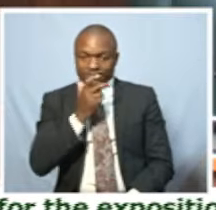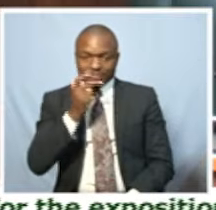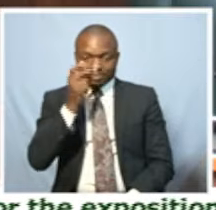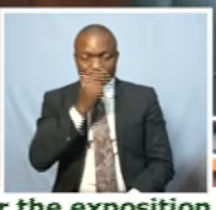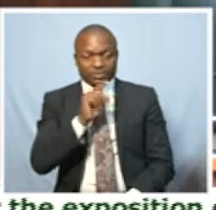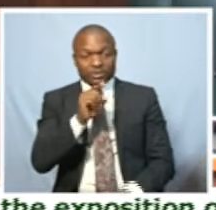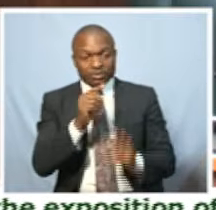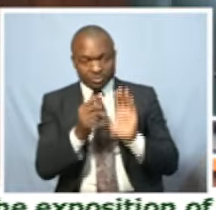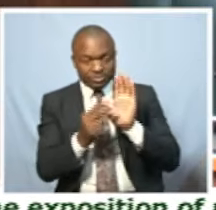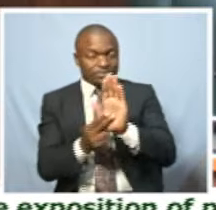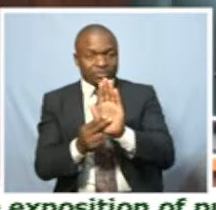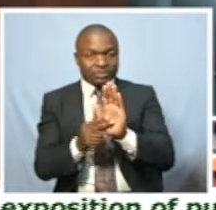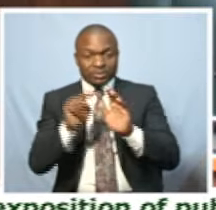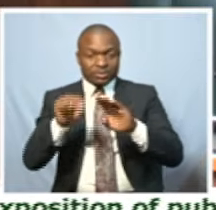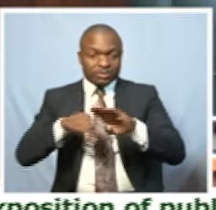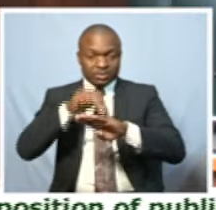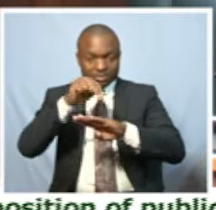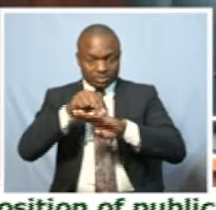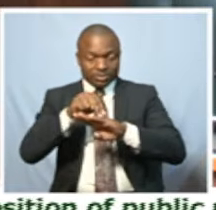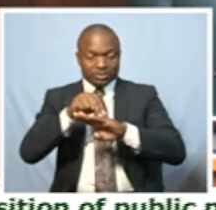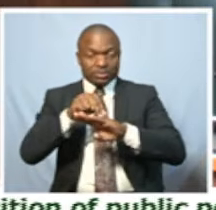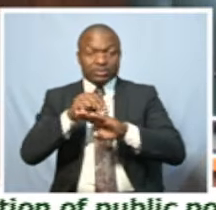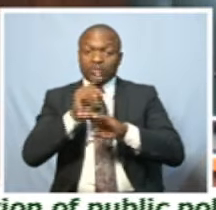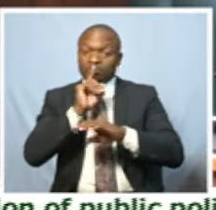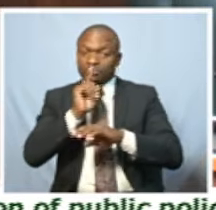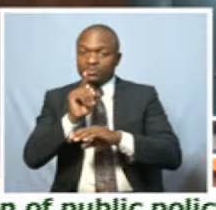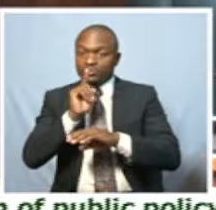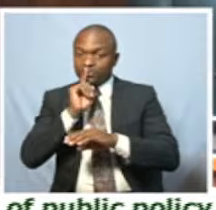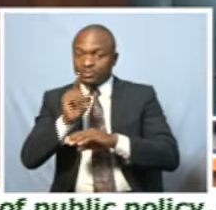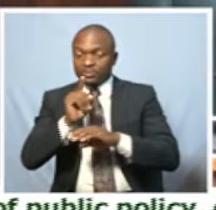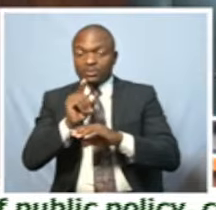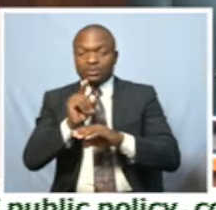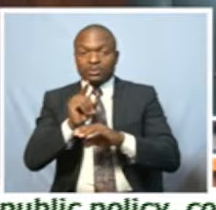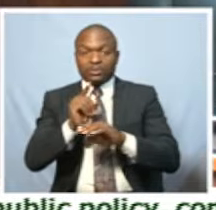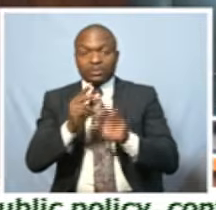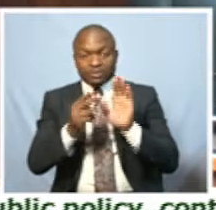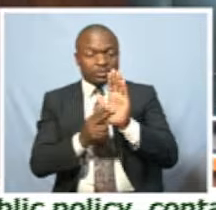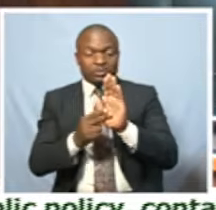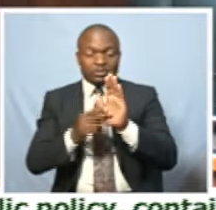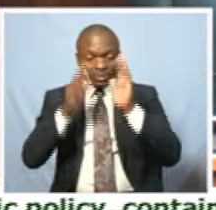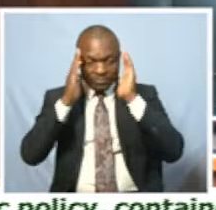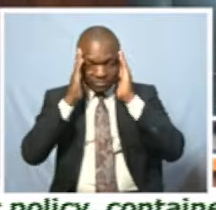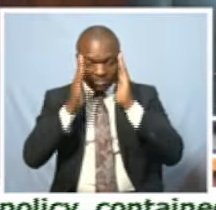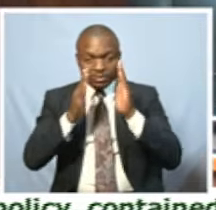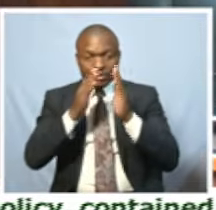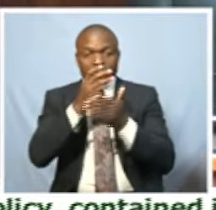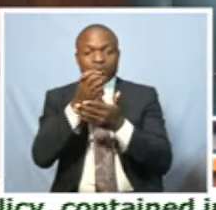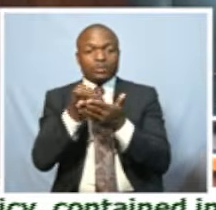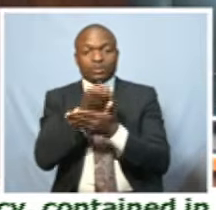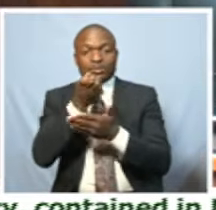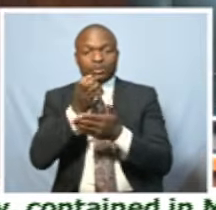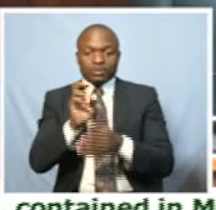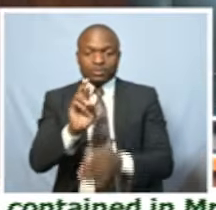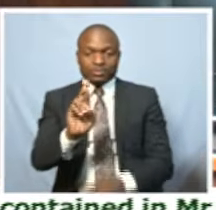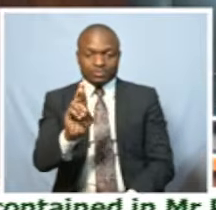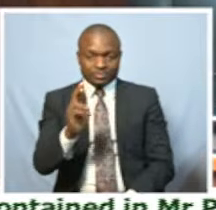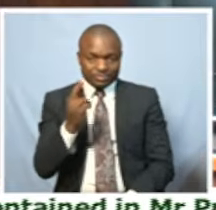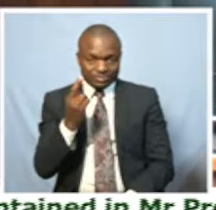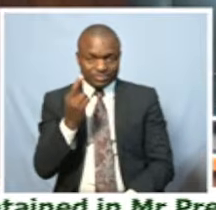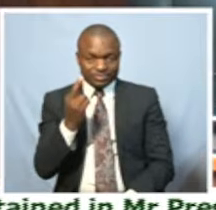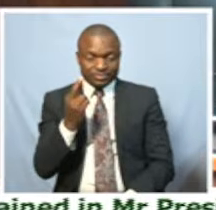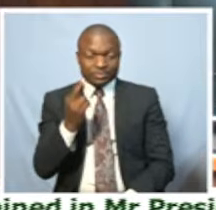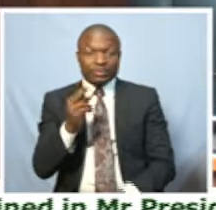He highlighted national priorities, reaffirming commitment to economic recovery,